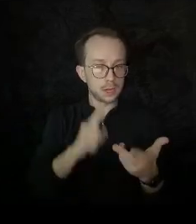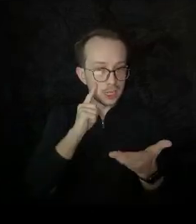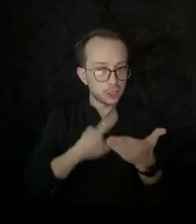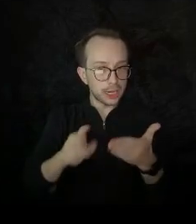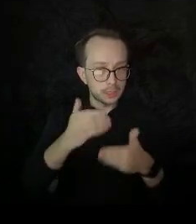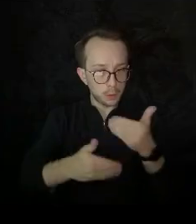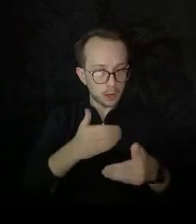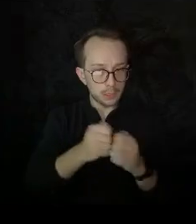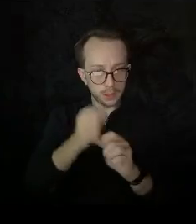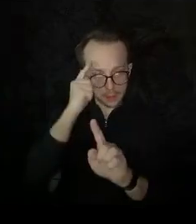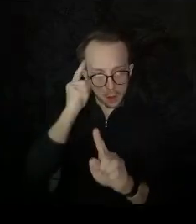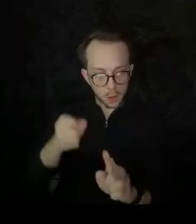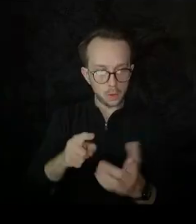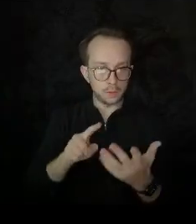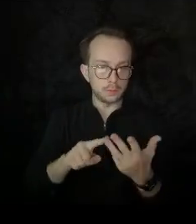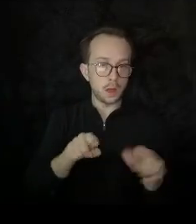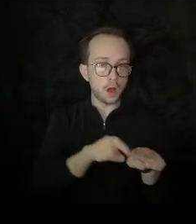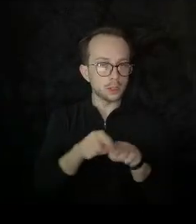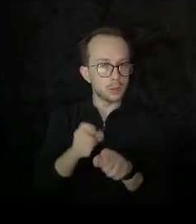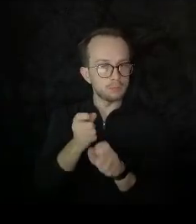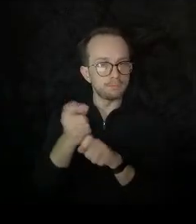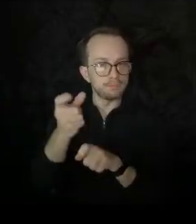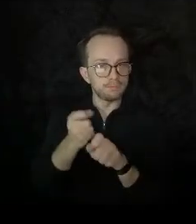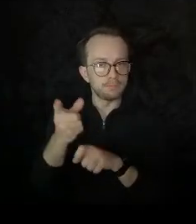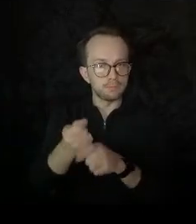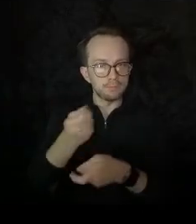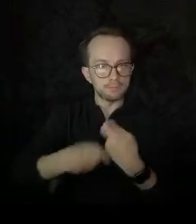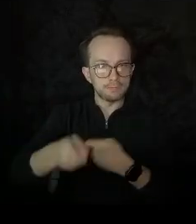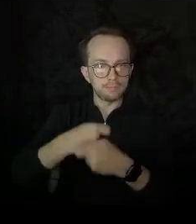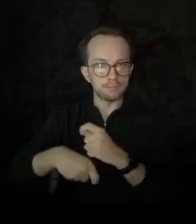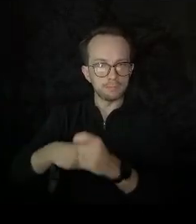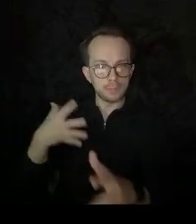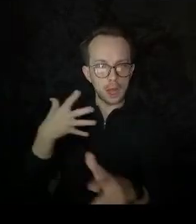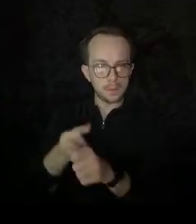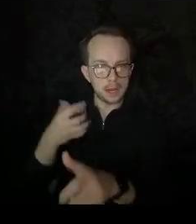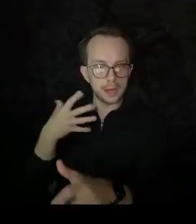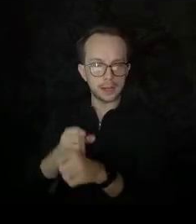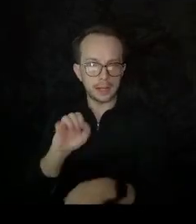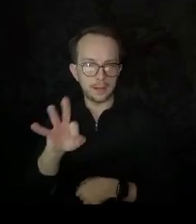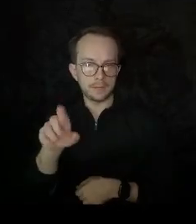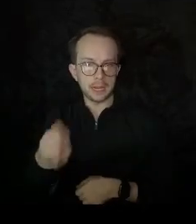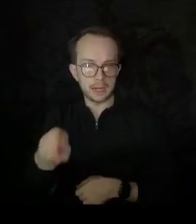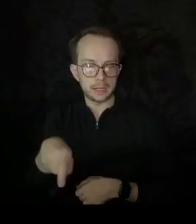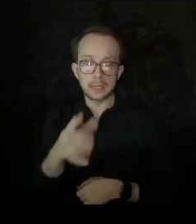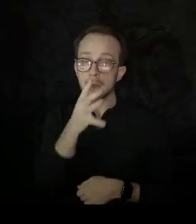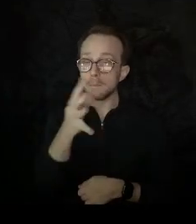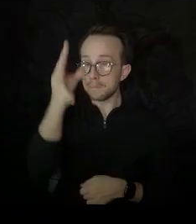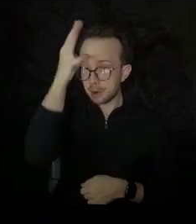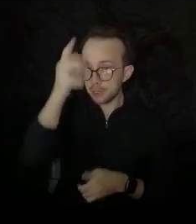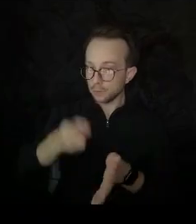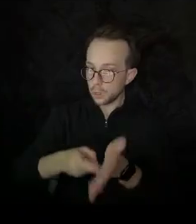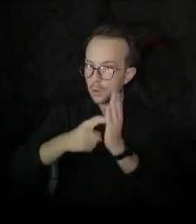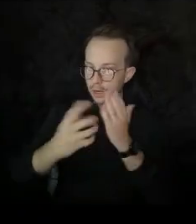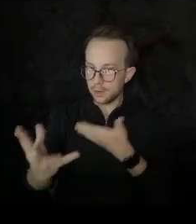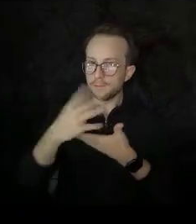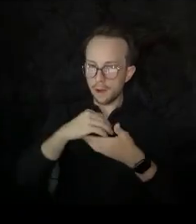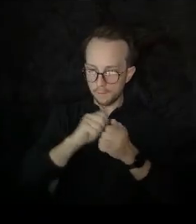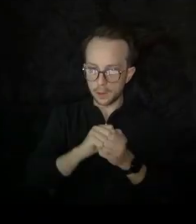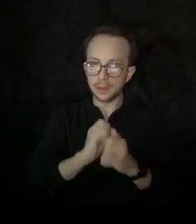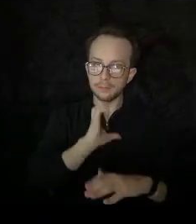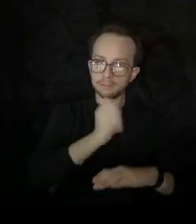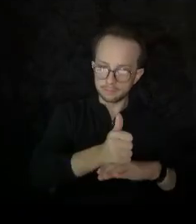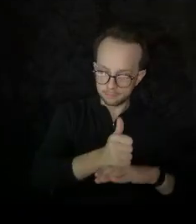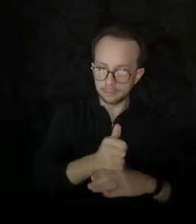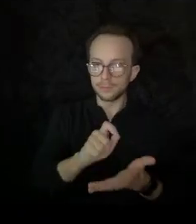updates the IEP as needed. Parents must be involved in creating and updating the IEP. The